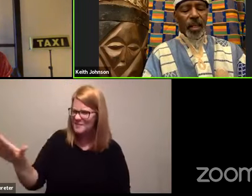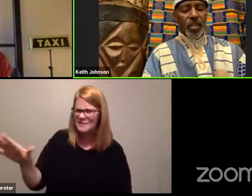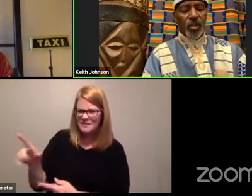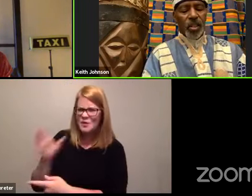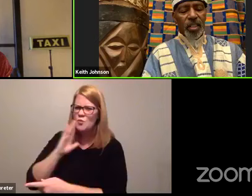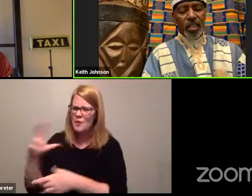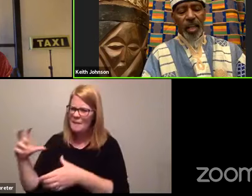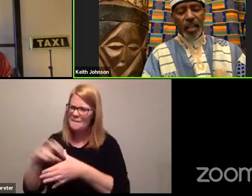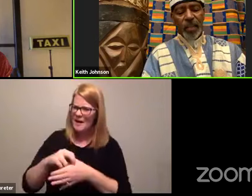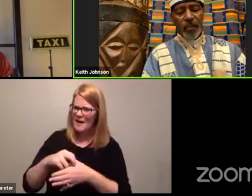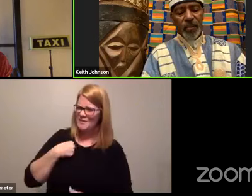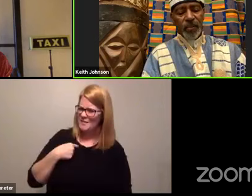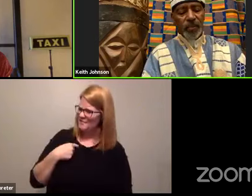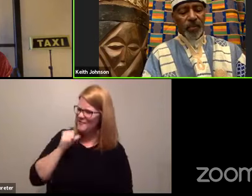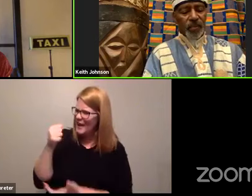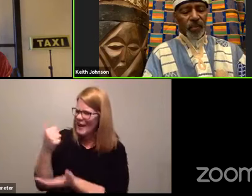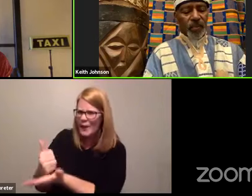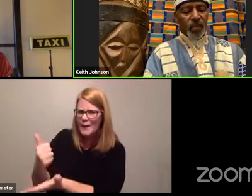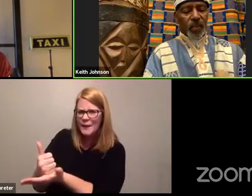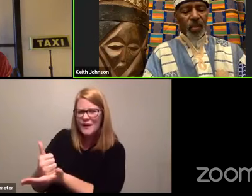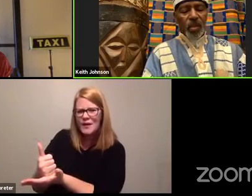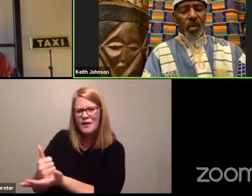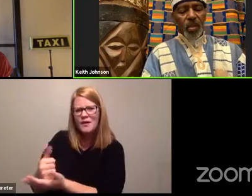Amma says to the snake,